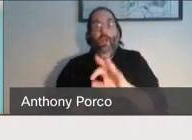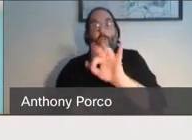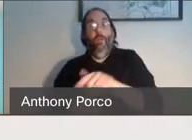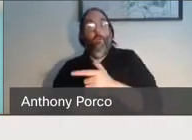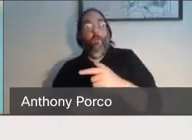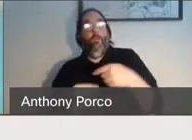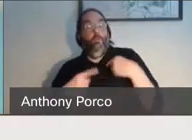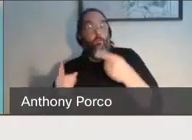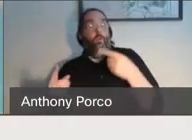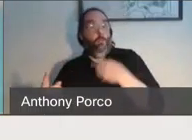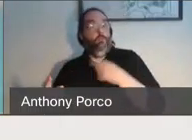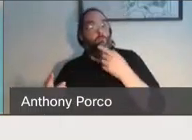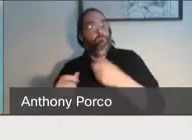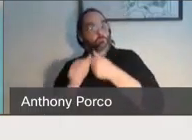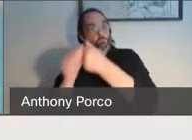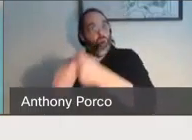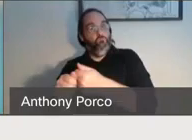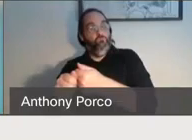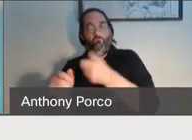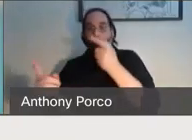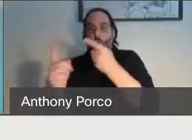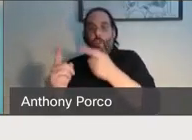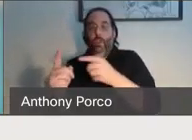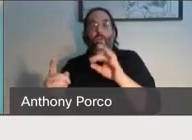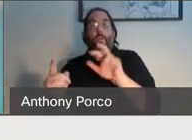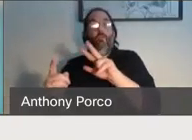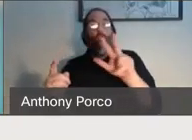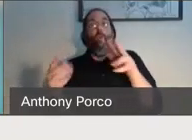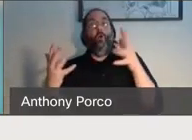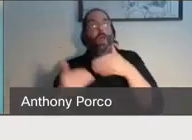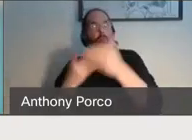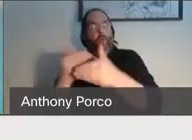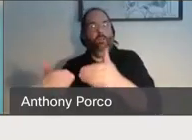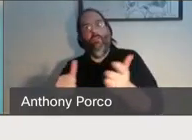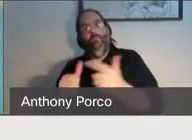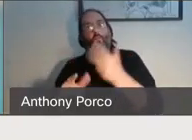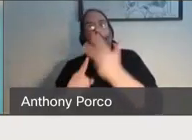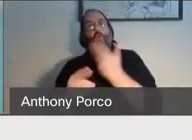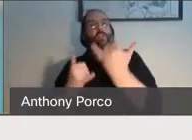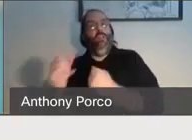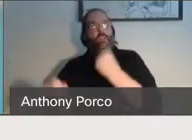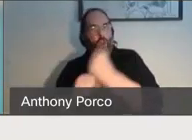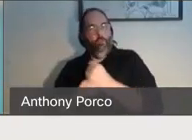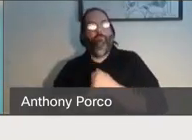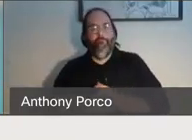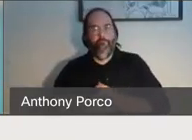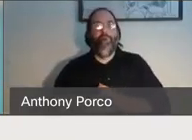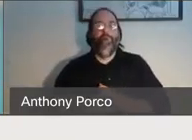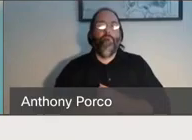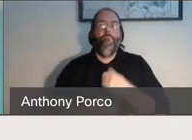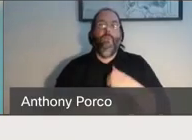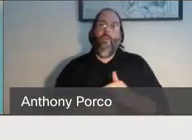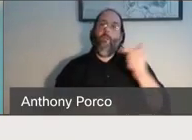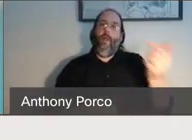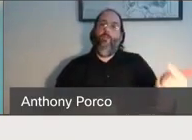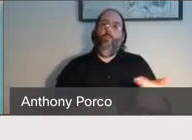on target. We are already processed 933 for the first quarter in FY21. And I'm going to pass this